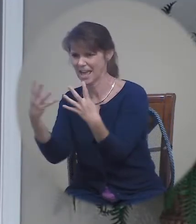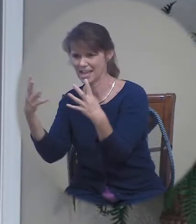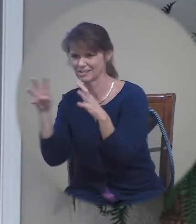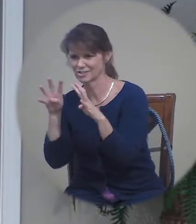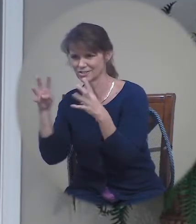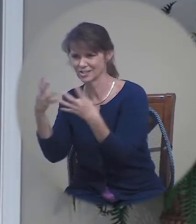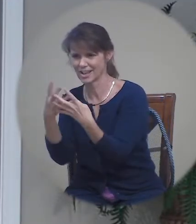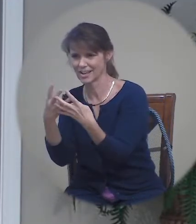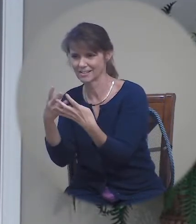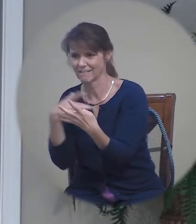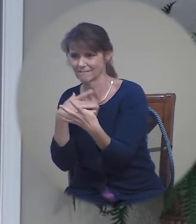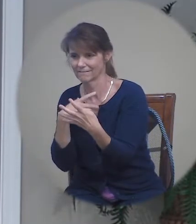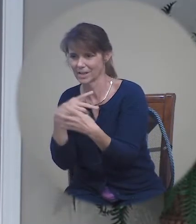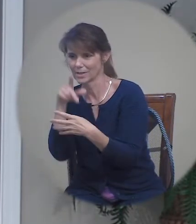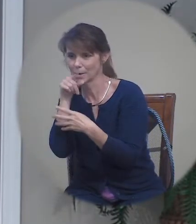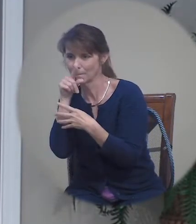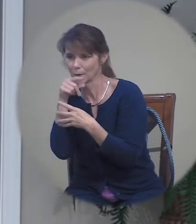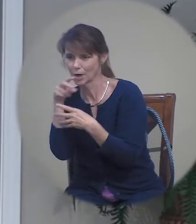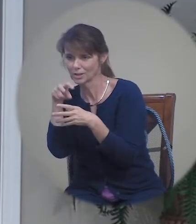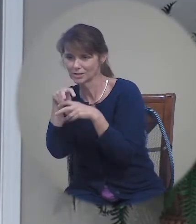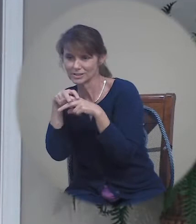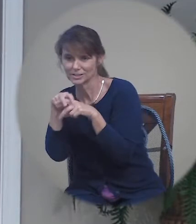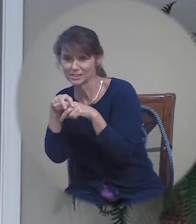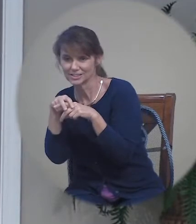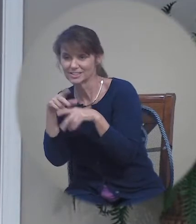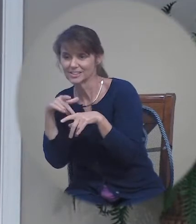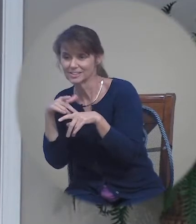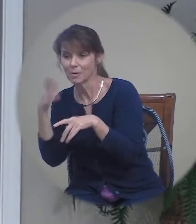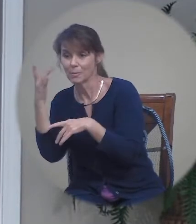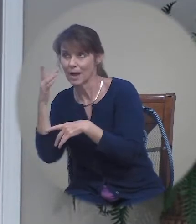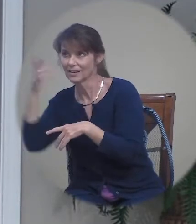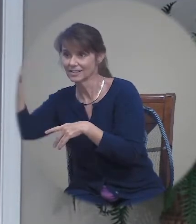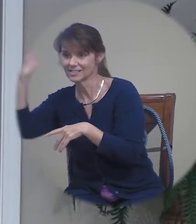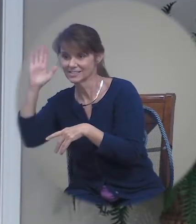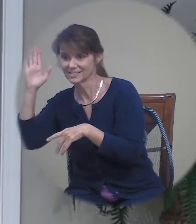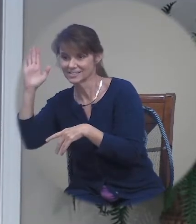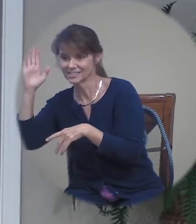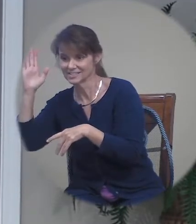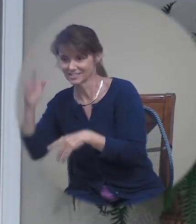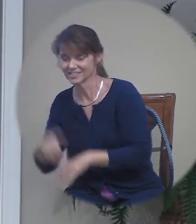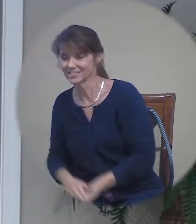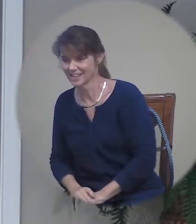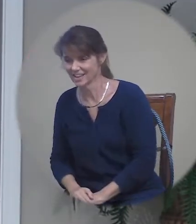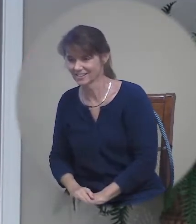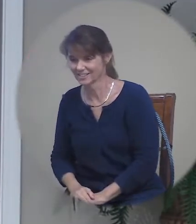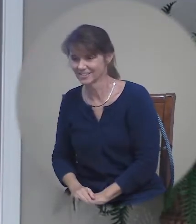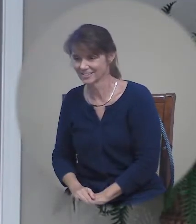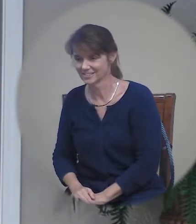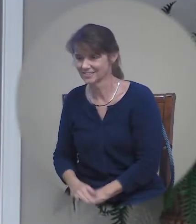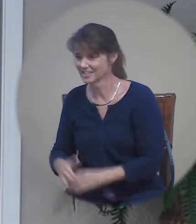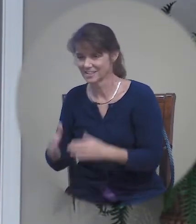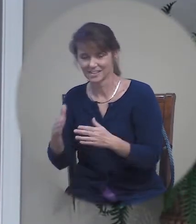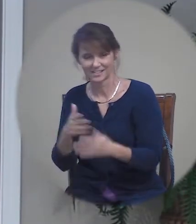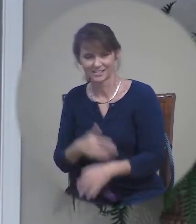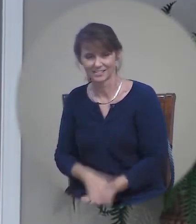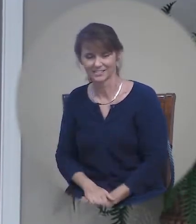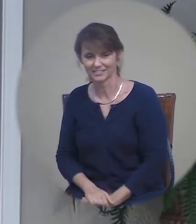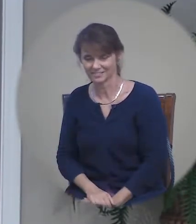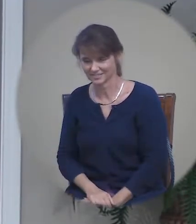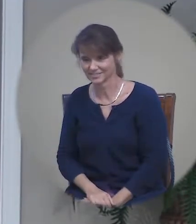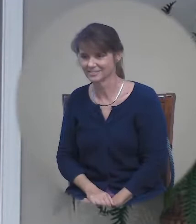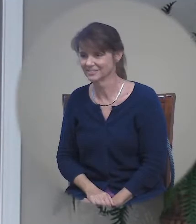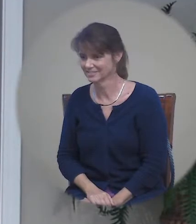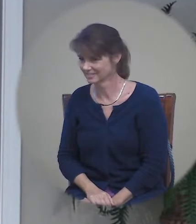out to accomplish what I wanted to do. It don't matter that my troops are 185,000 short. Look what I